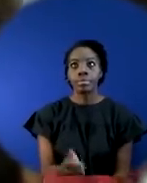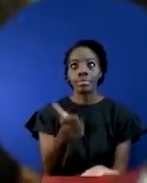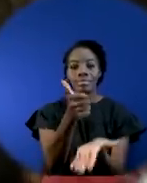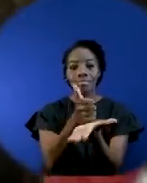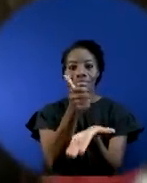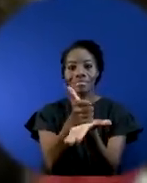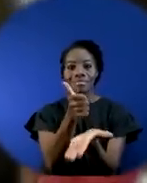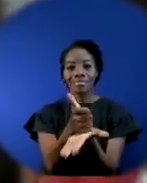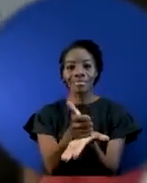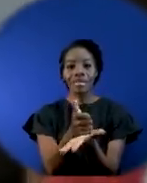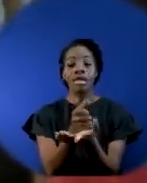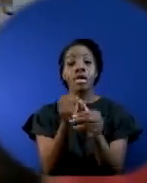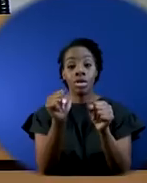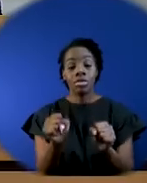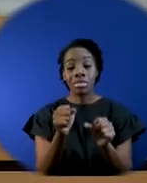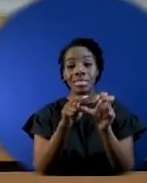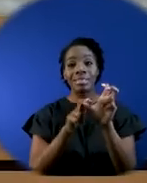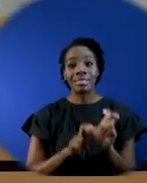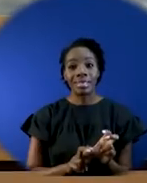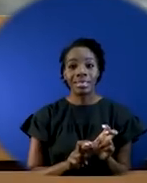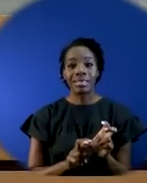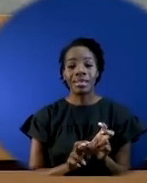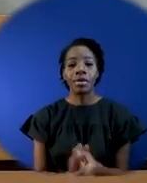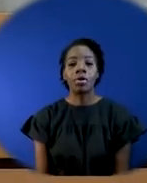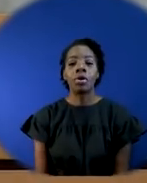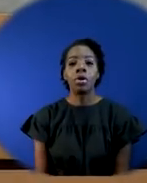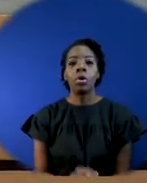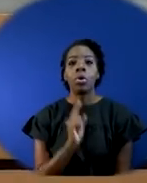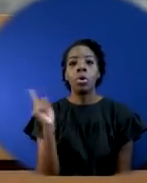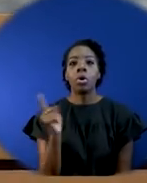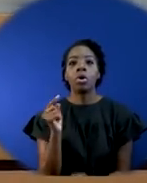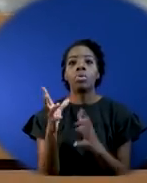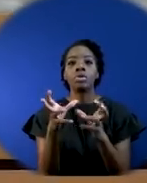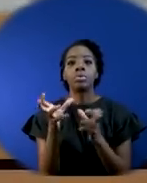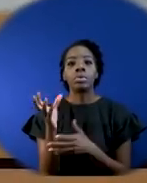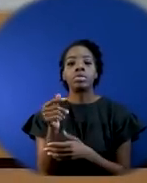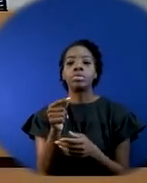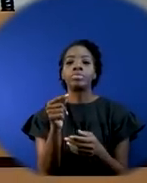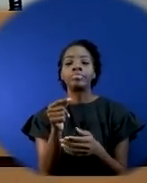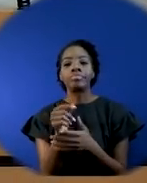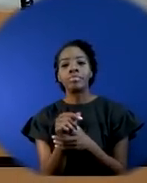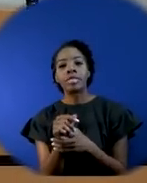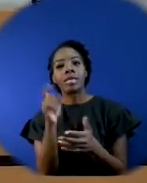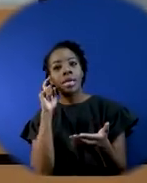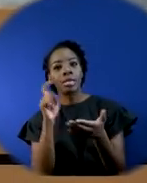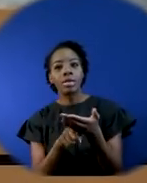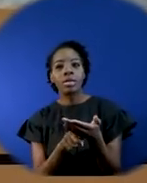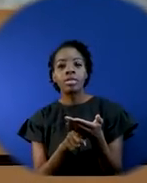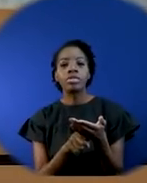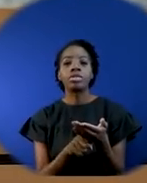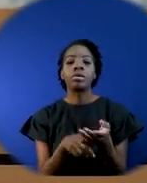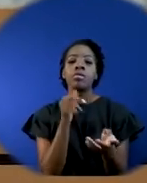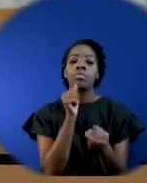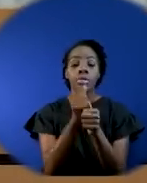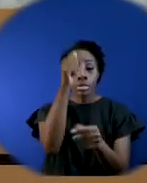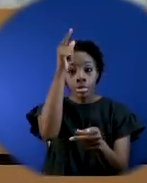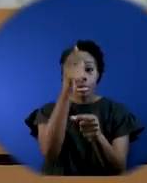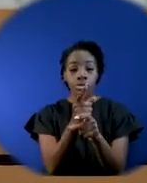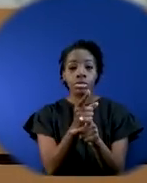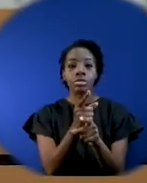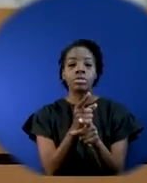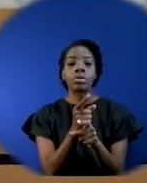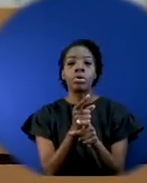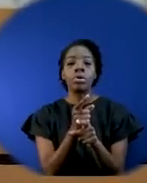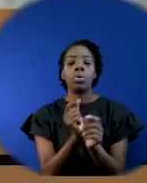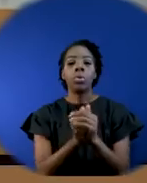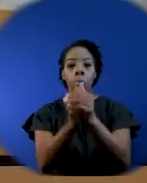Amen. Amen. You may claim your seats, and as you do, we always want to acknowledge those brothers and sisters who worship with us virtually. We thank God for the